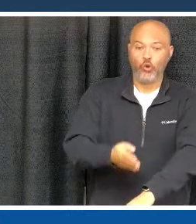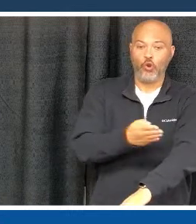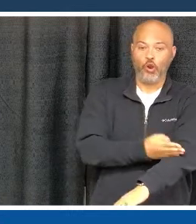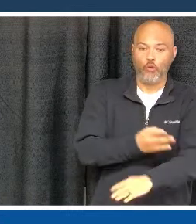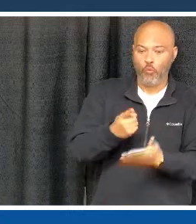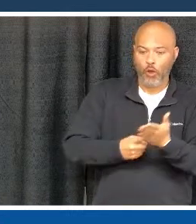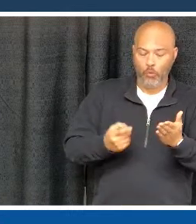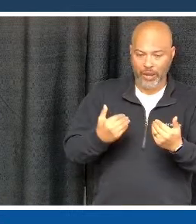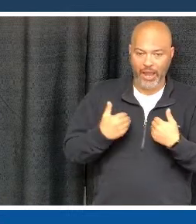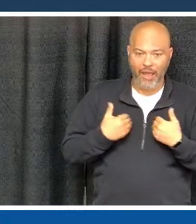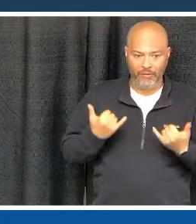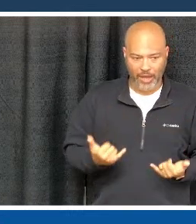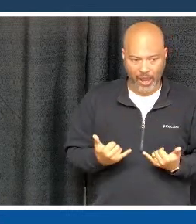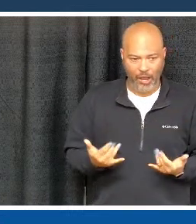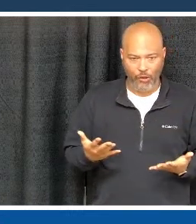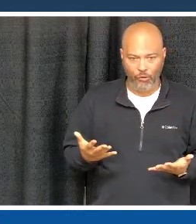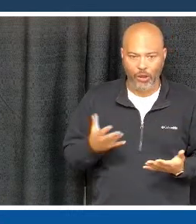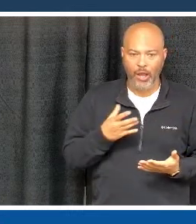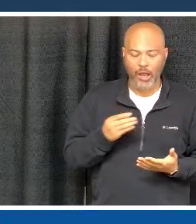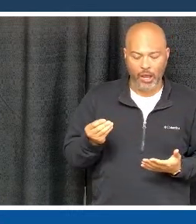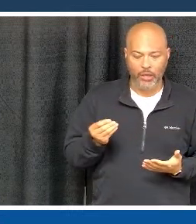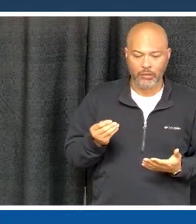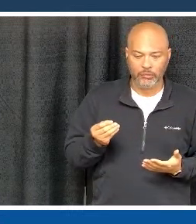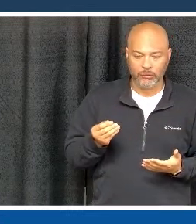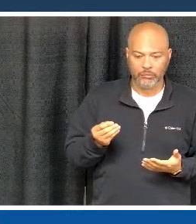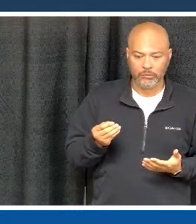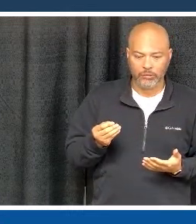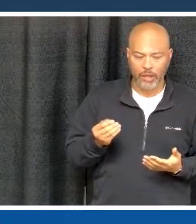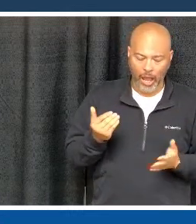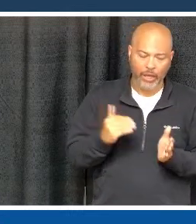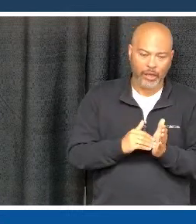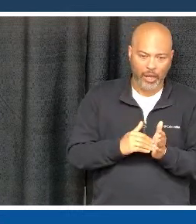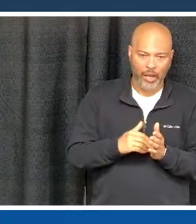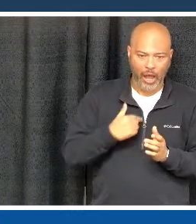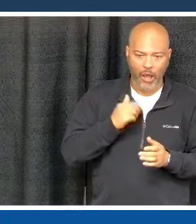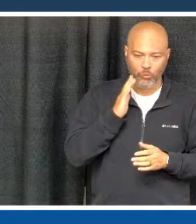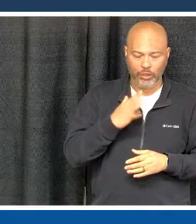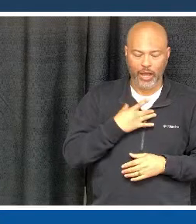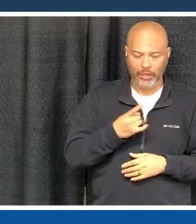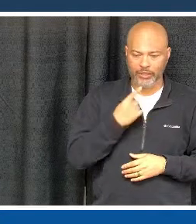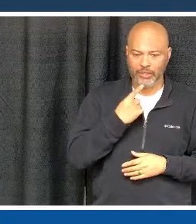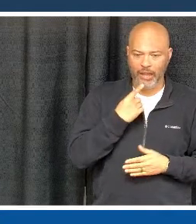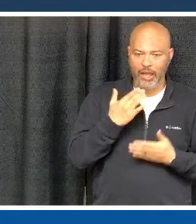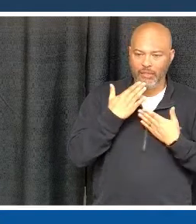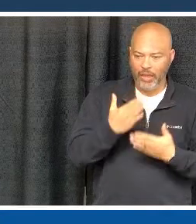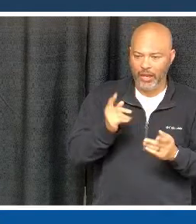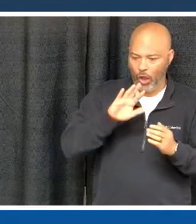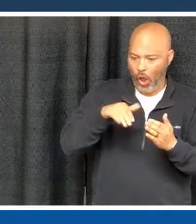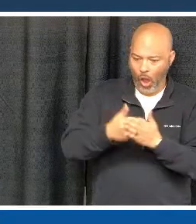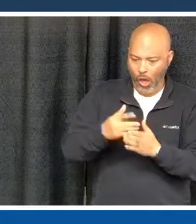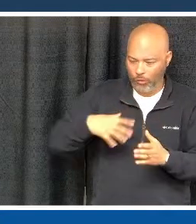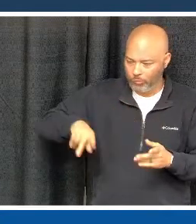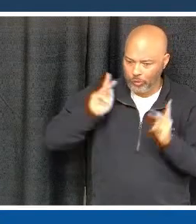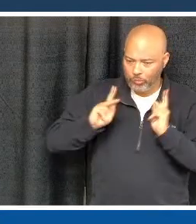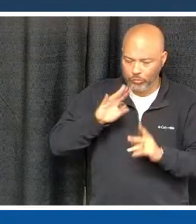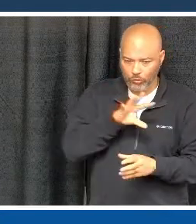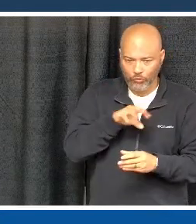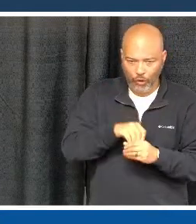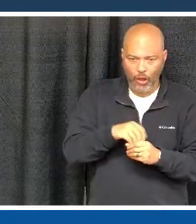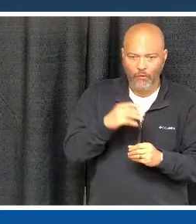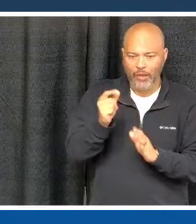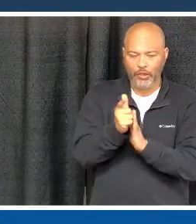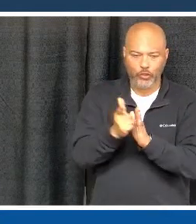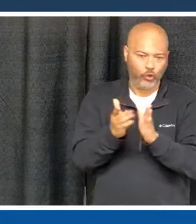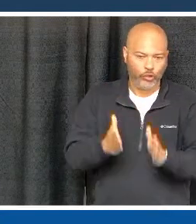we have now. And again, I'd just like to thank all the members that was there, and Lance